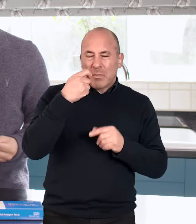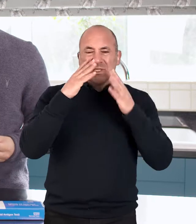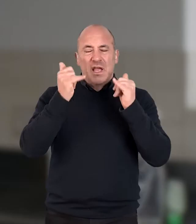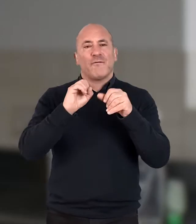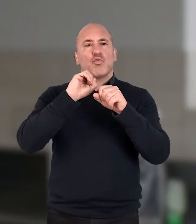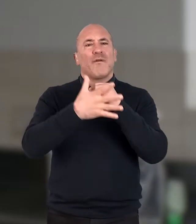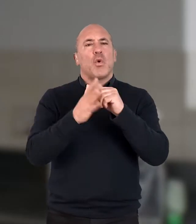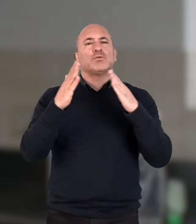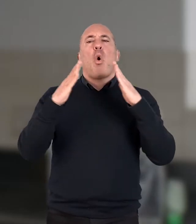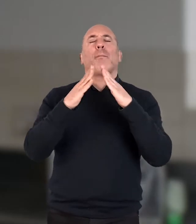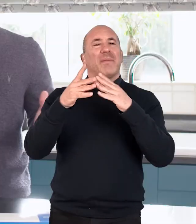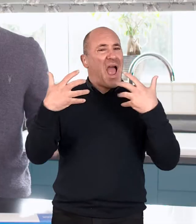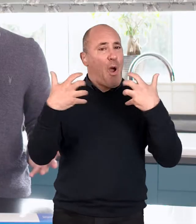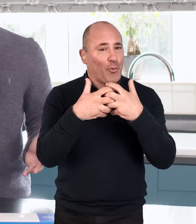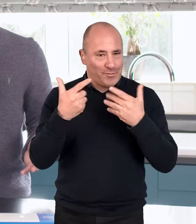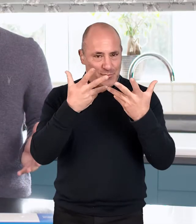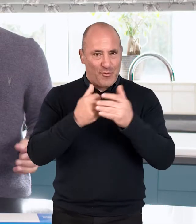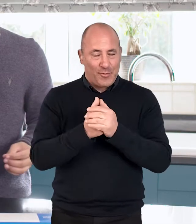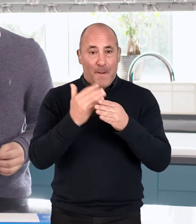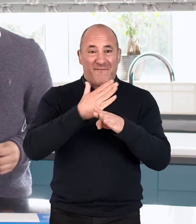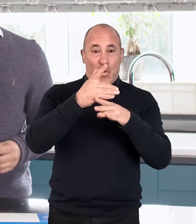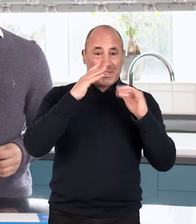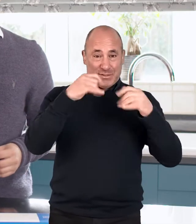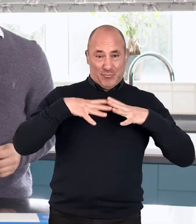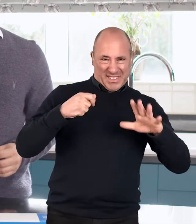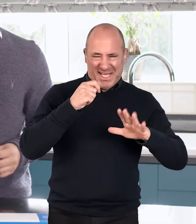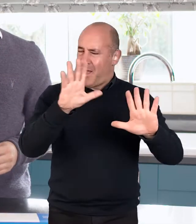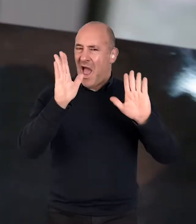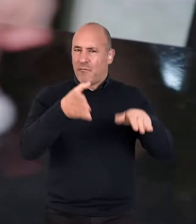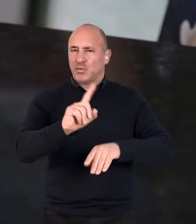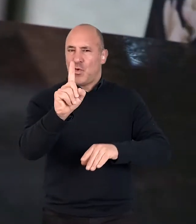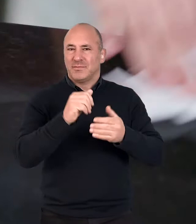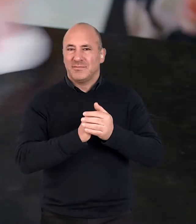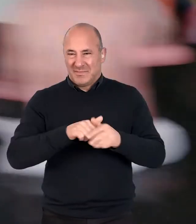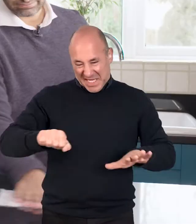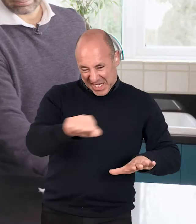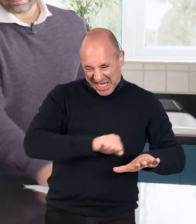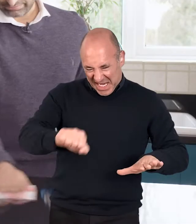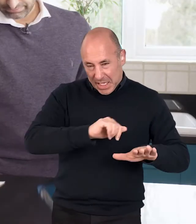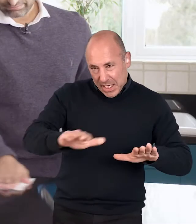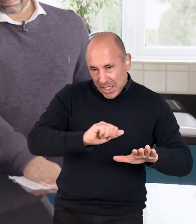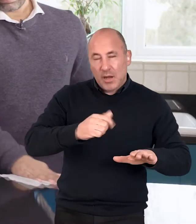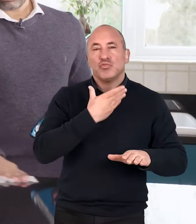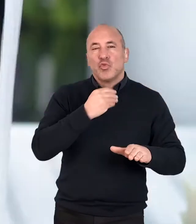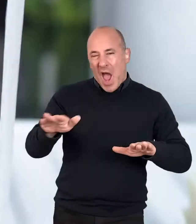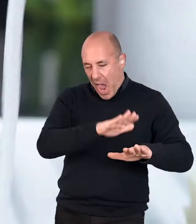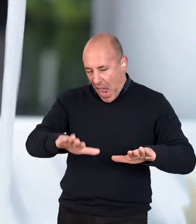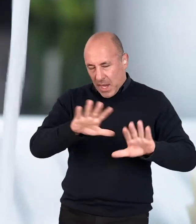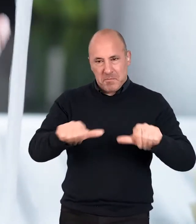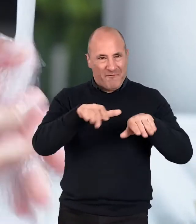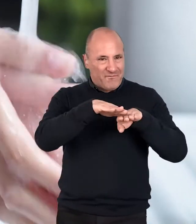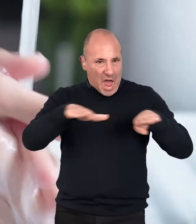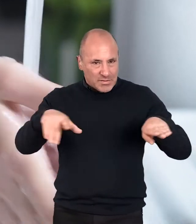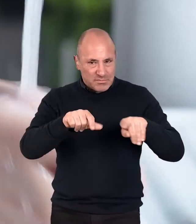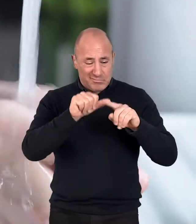at home. Before you do the test, make sure you do the following. Clean and dry a flat surface.